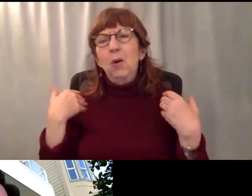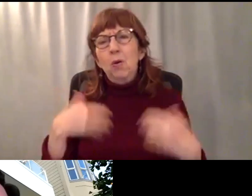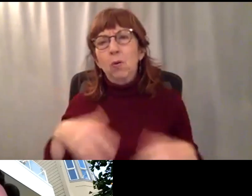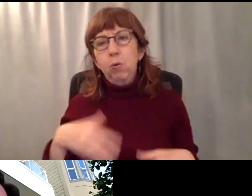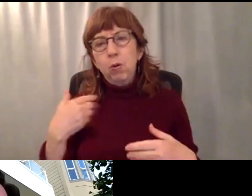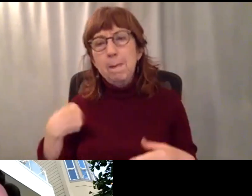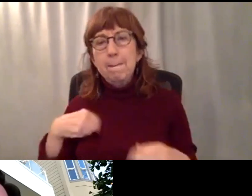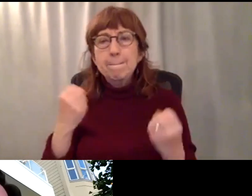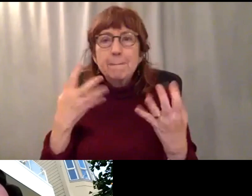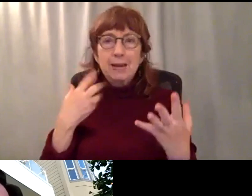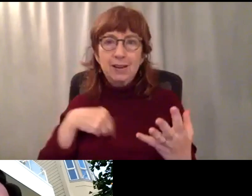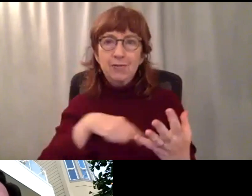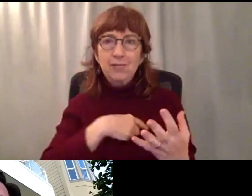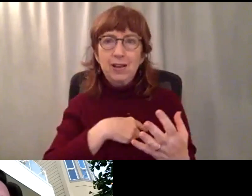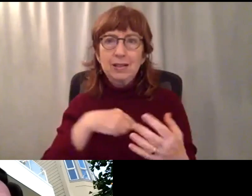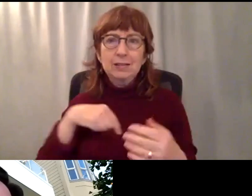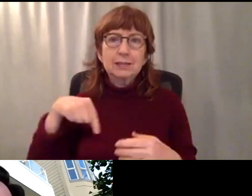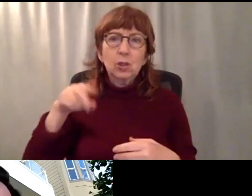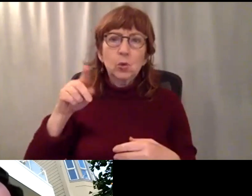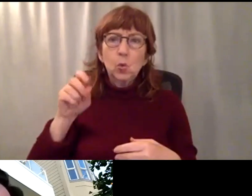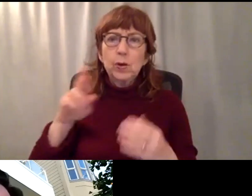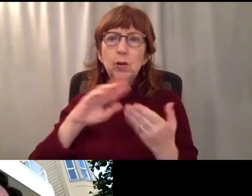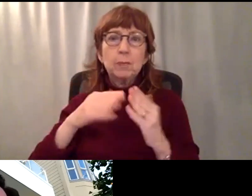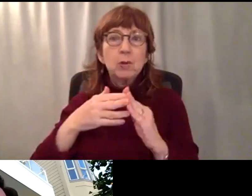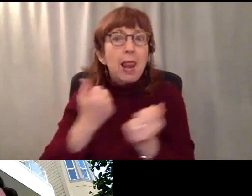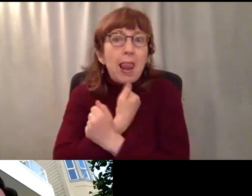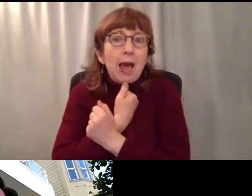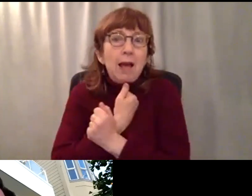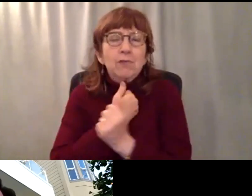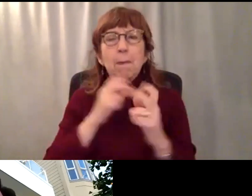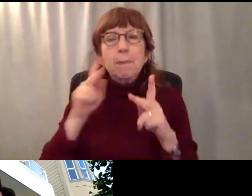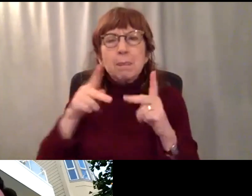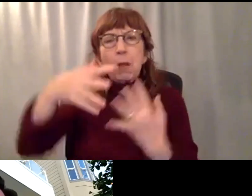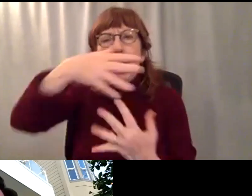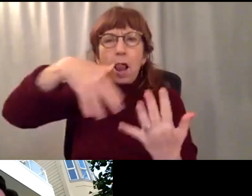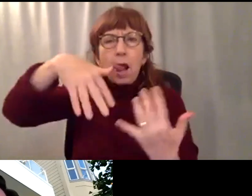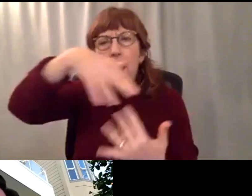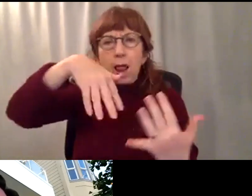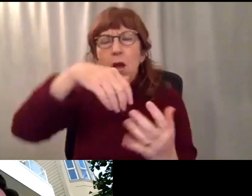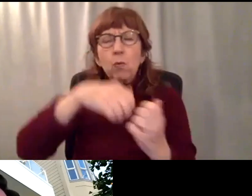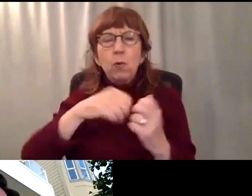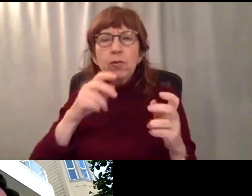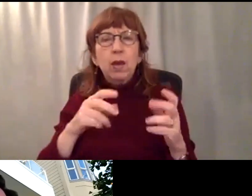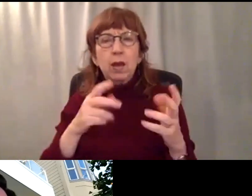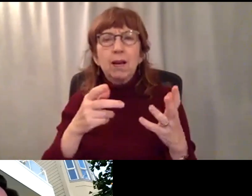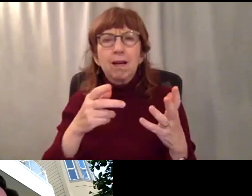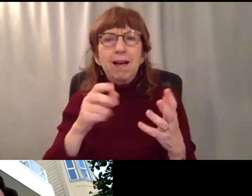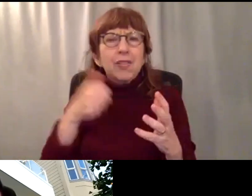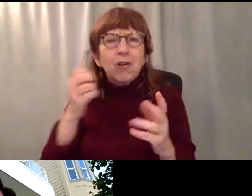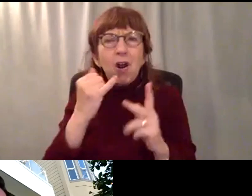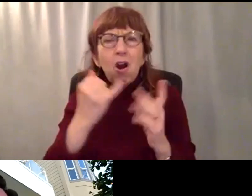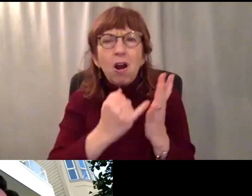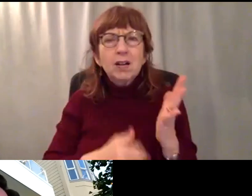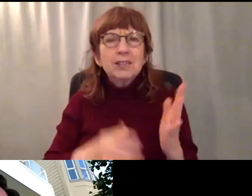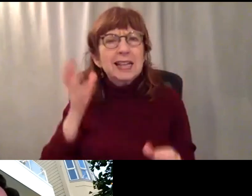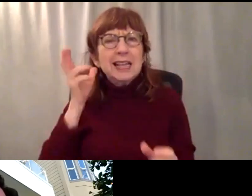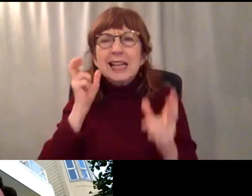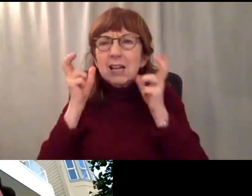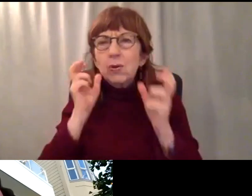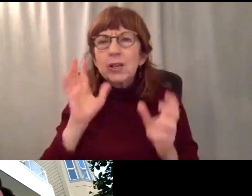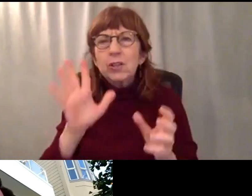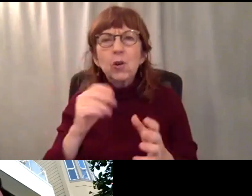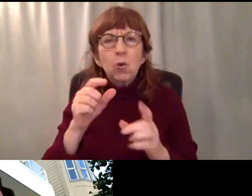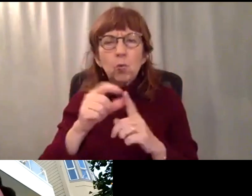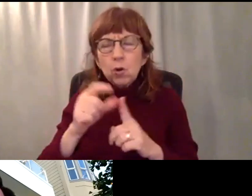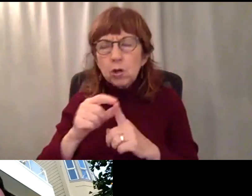queer artists love community, love being around other artists, hearing words like the words y'all shared tonight about your